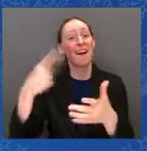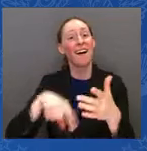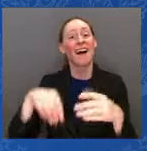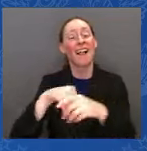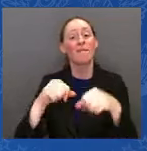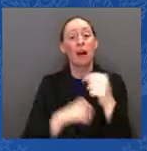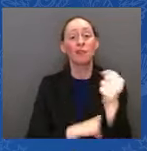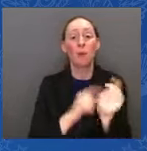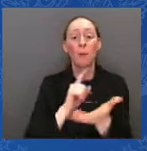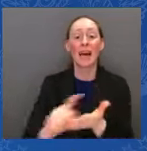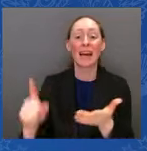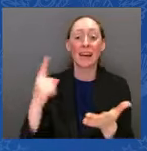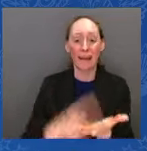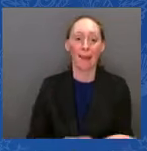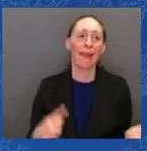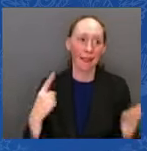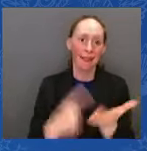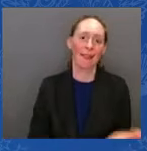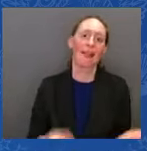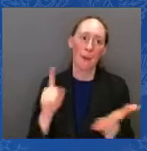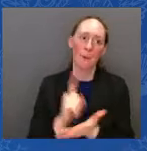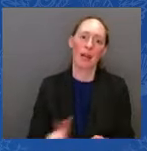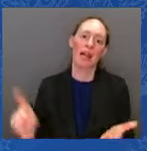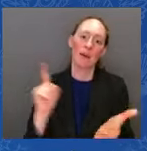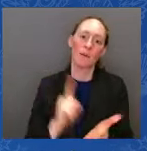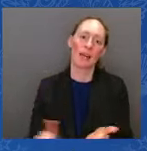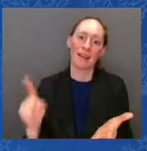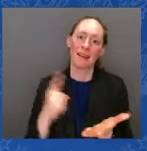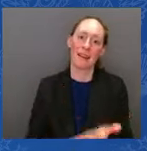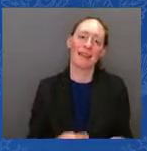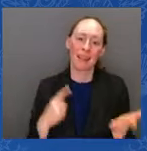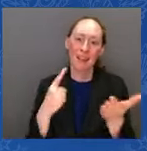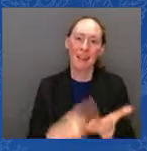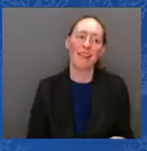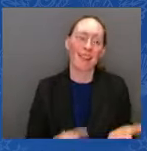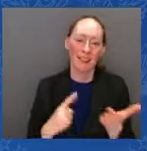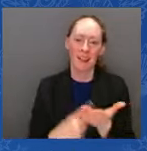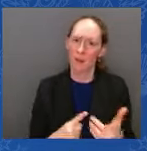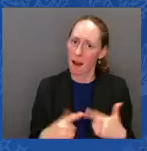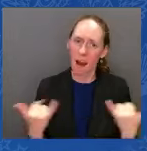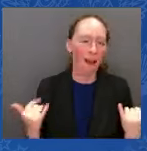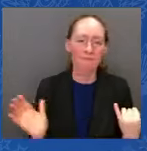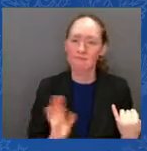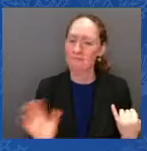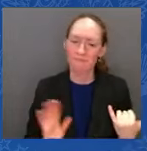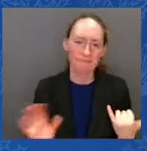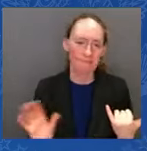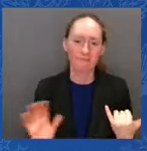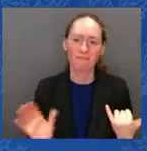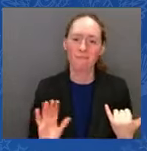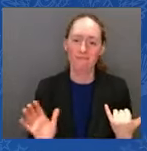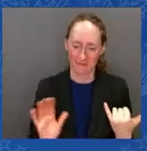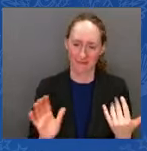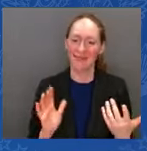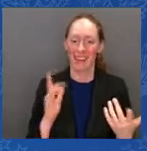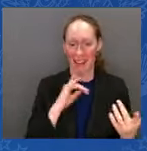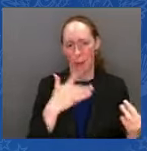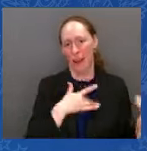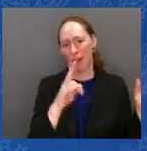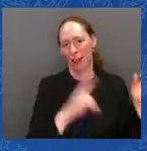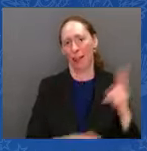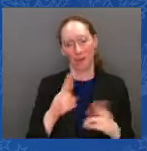Well, under my predecessor, Infrastructure Week became a punchline. On my watch, we're making infrastructure a decade,